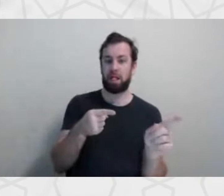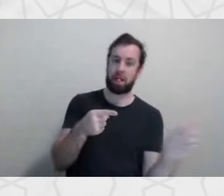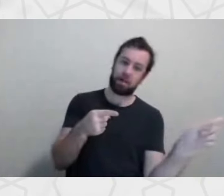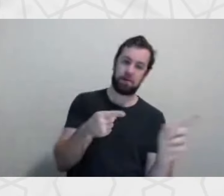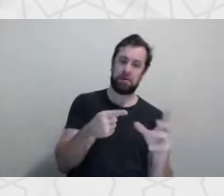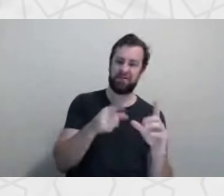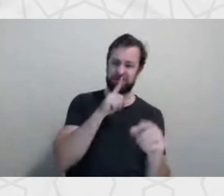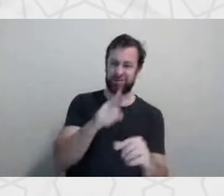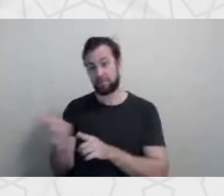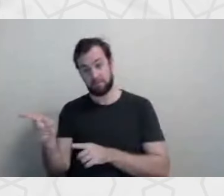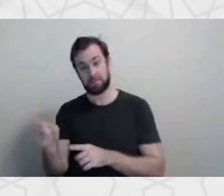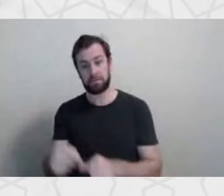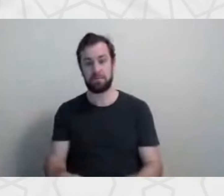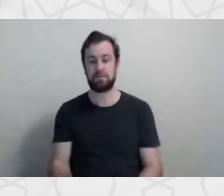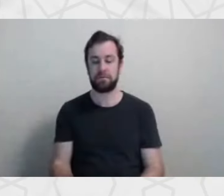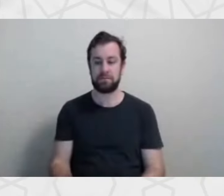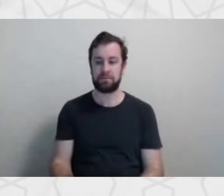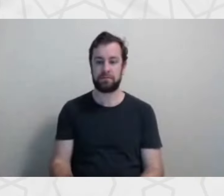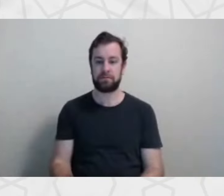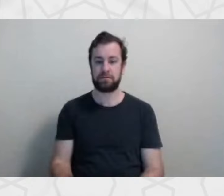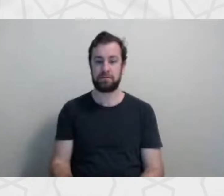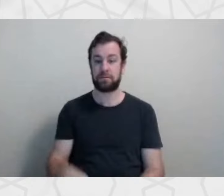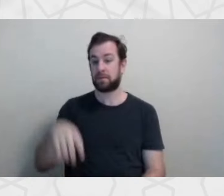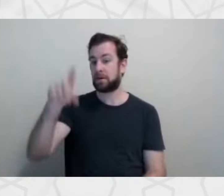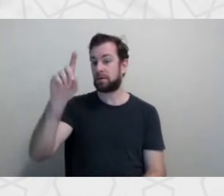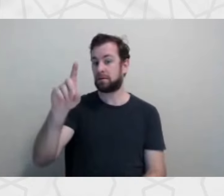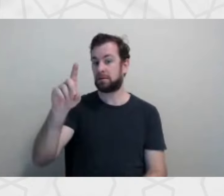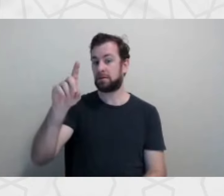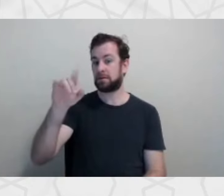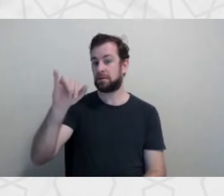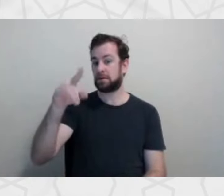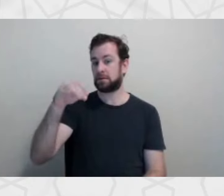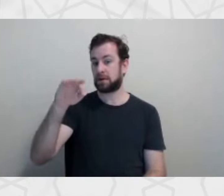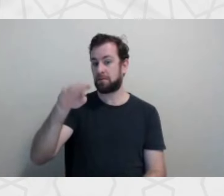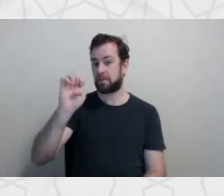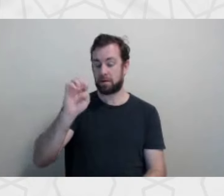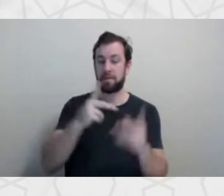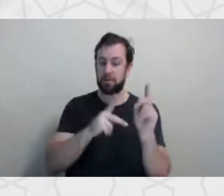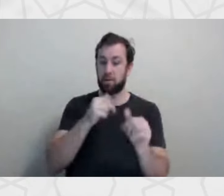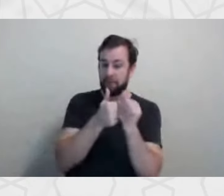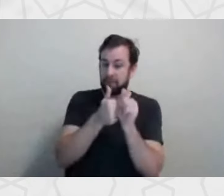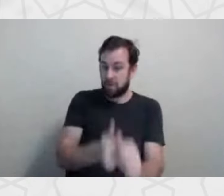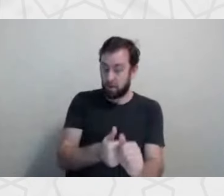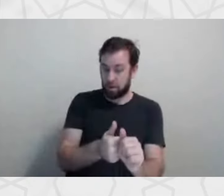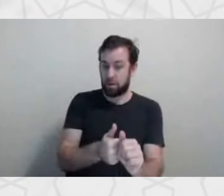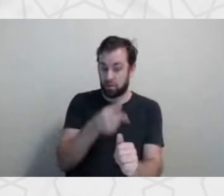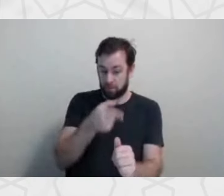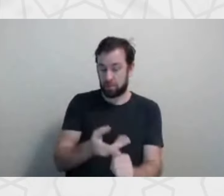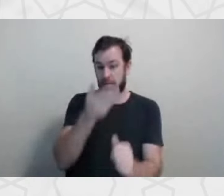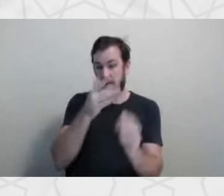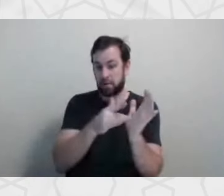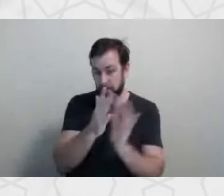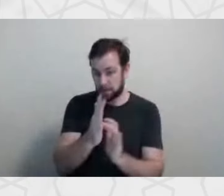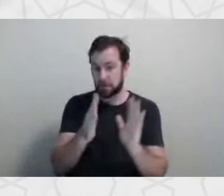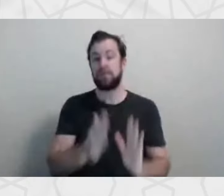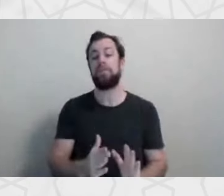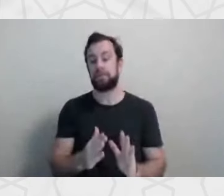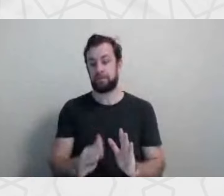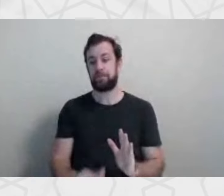disciples, Hawariyin, the followers of Isa alayhi salam,